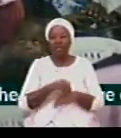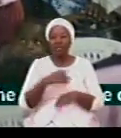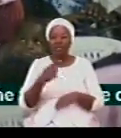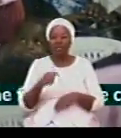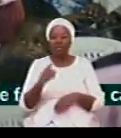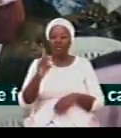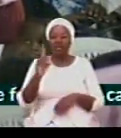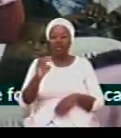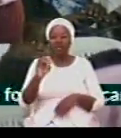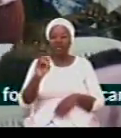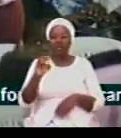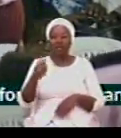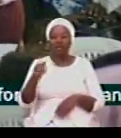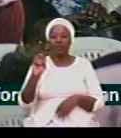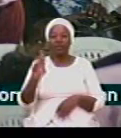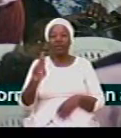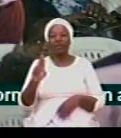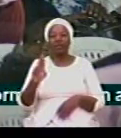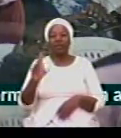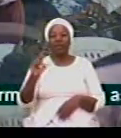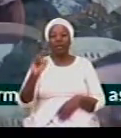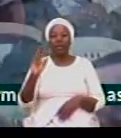Asaba. And